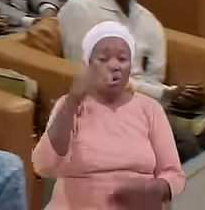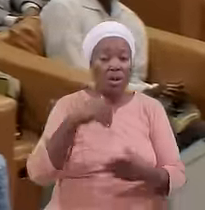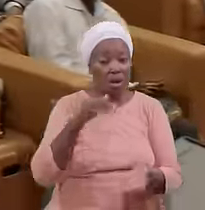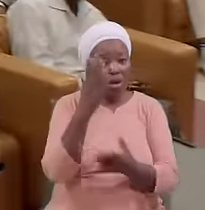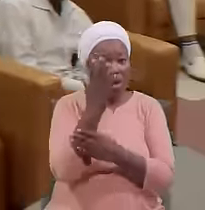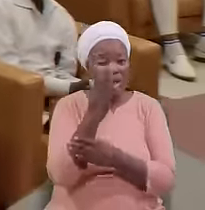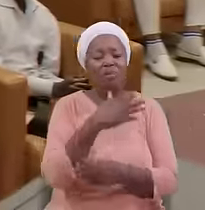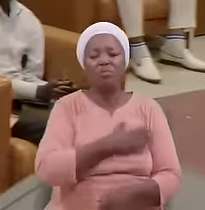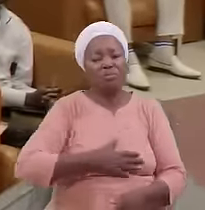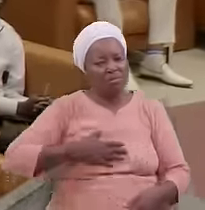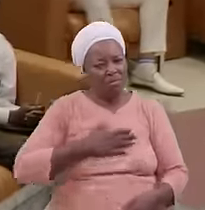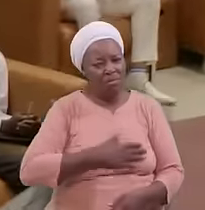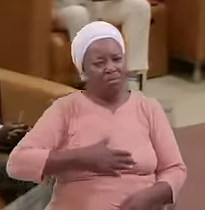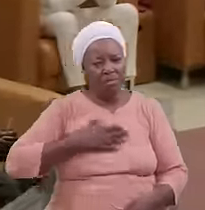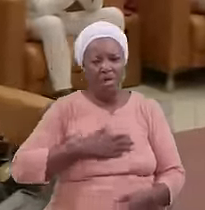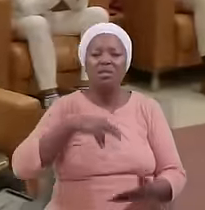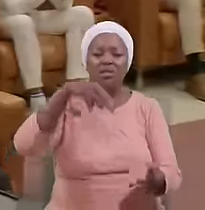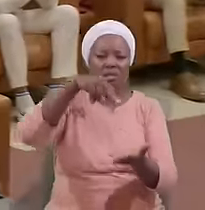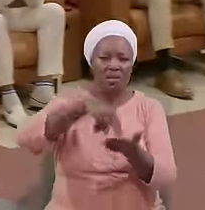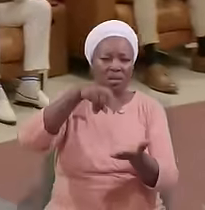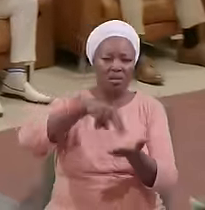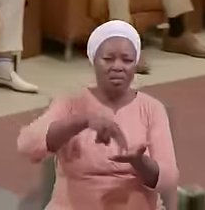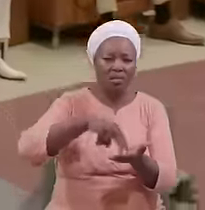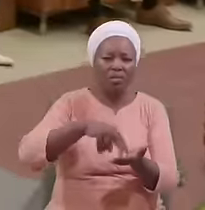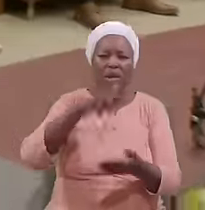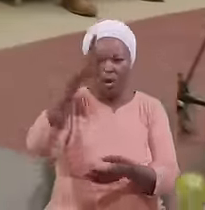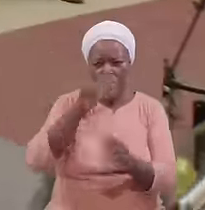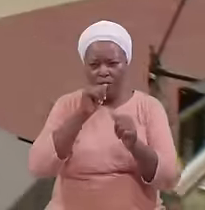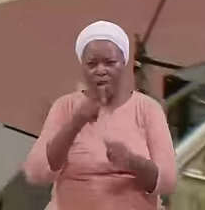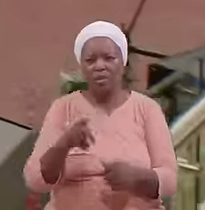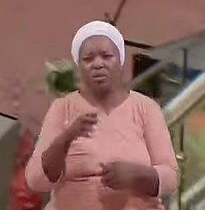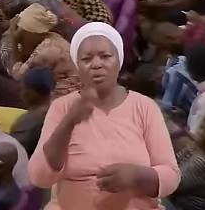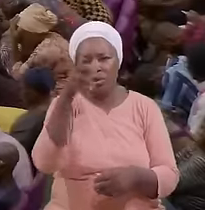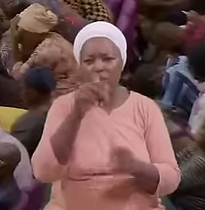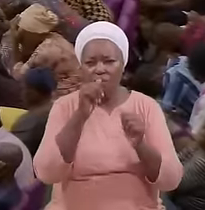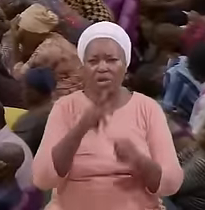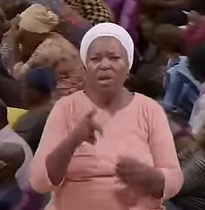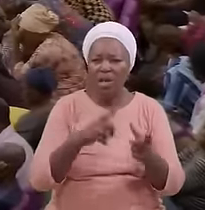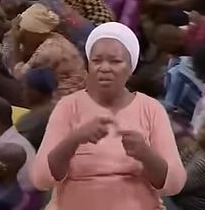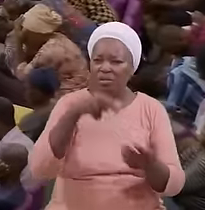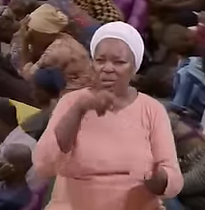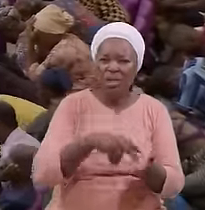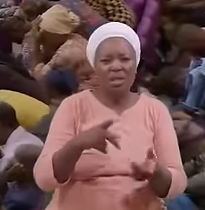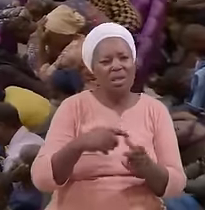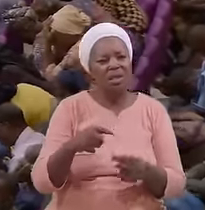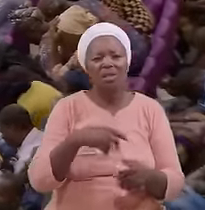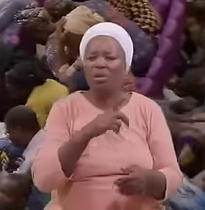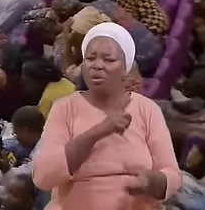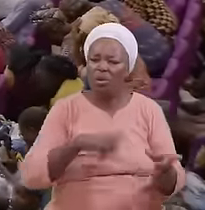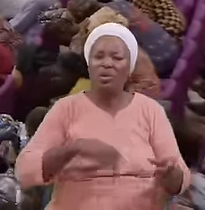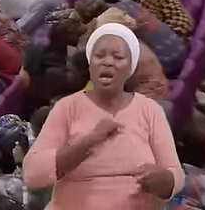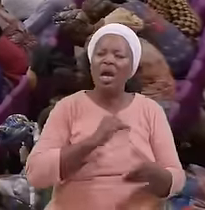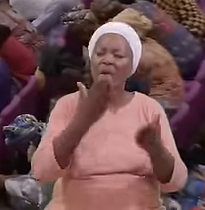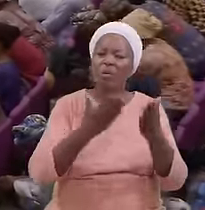you are, you stand up. God bless you. God bless you. You stand up. You say, yes, I want that salvation.